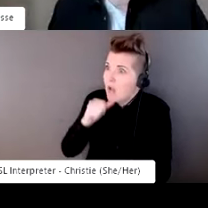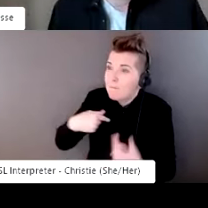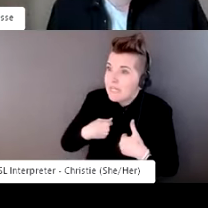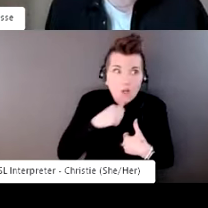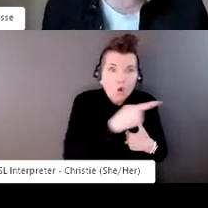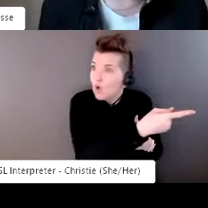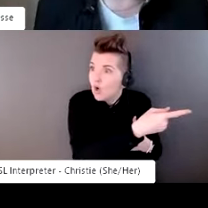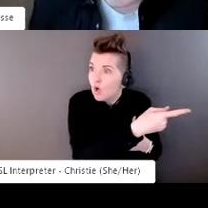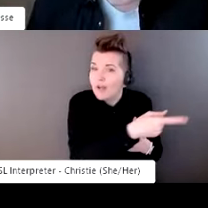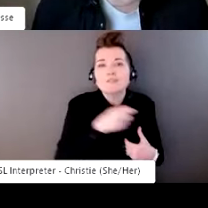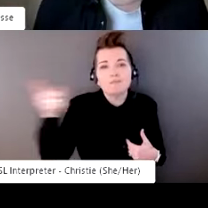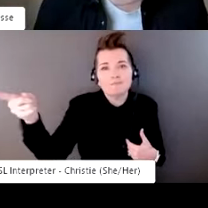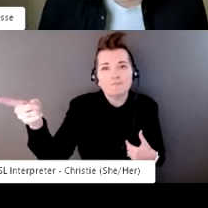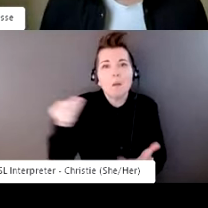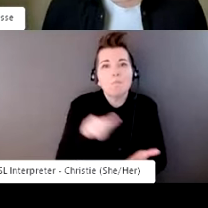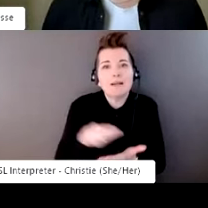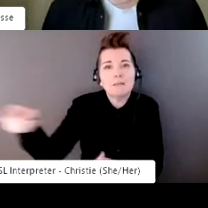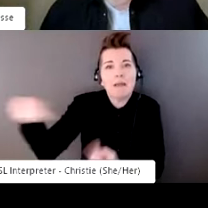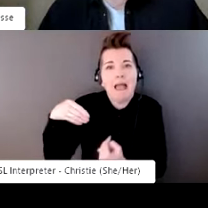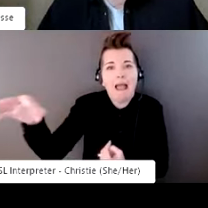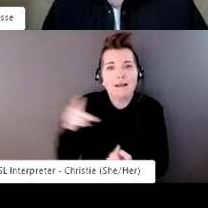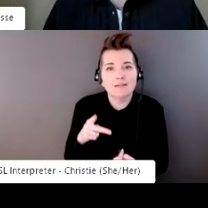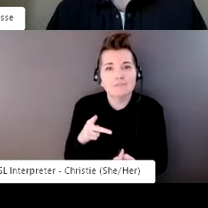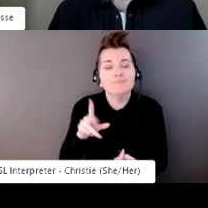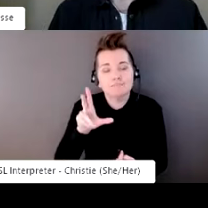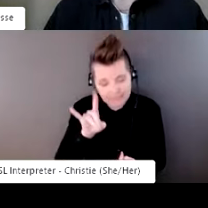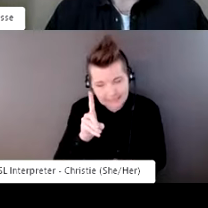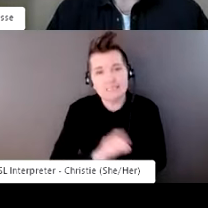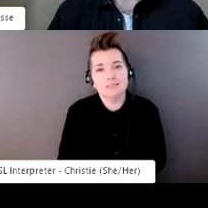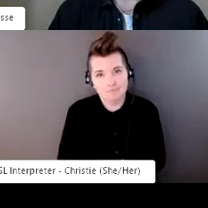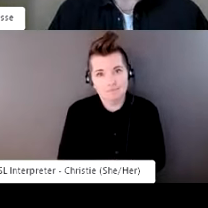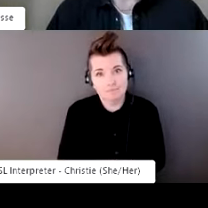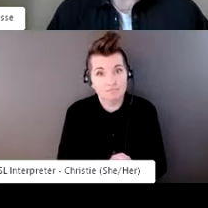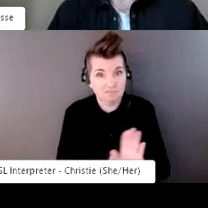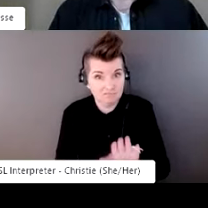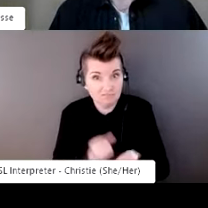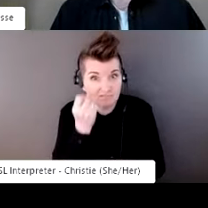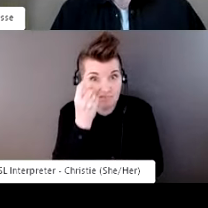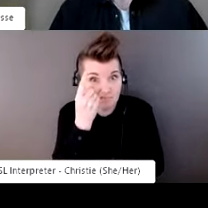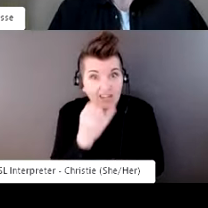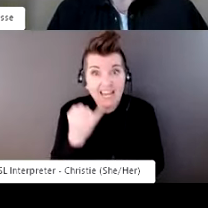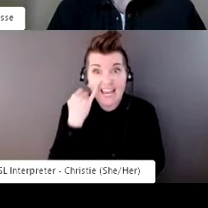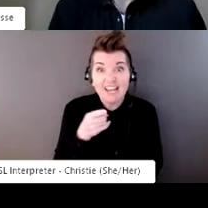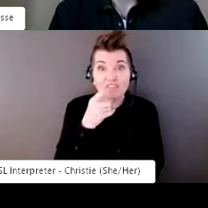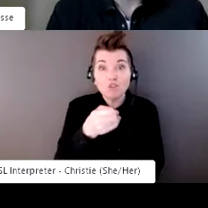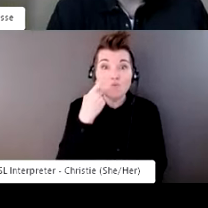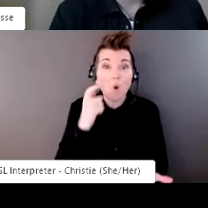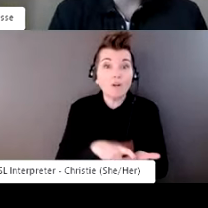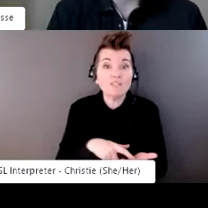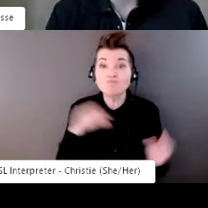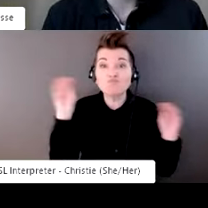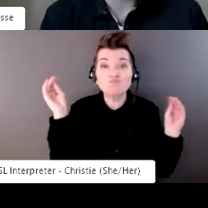get it back. Now, if that's something that you were to wait until the end of the month when you reconcile your statement against a